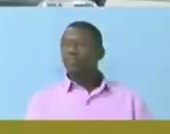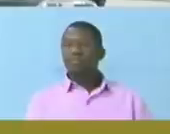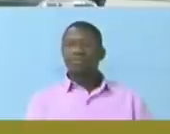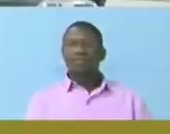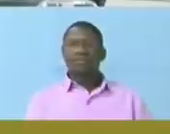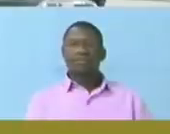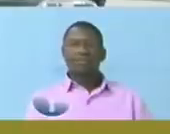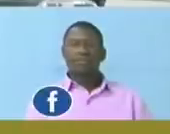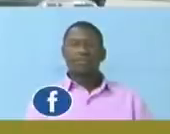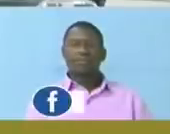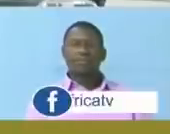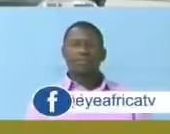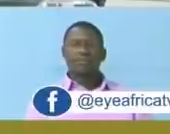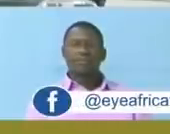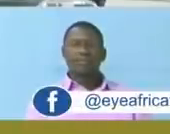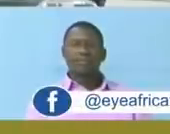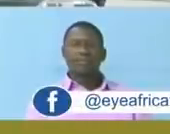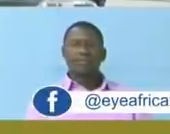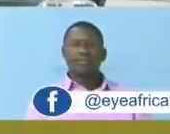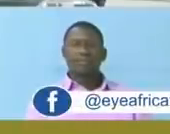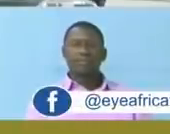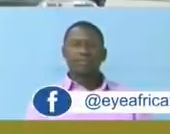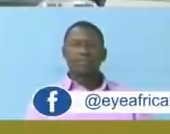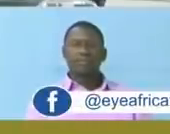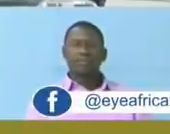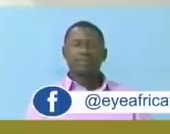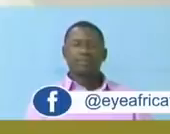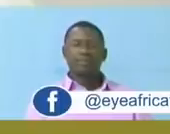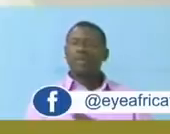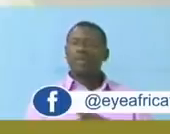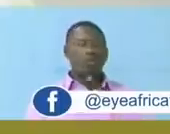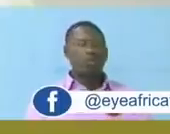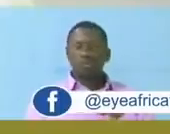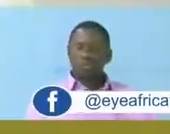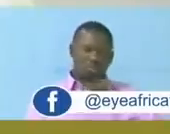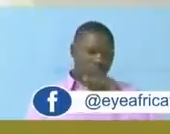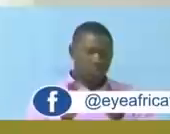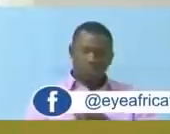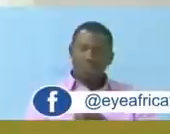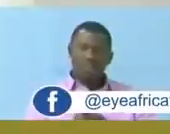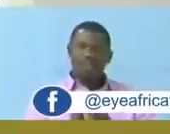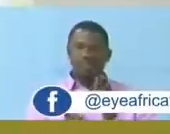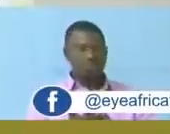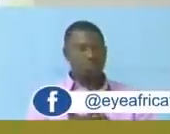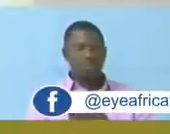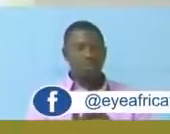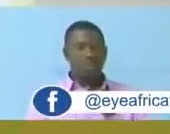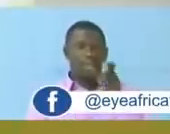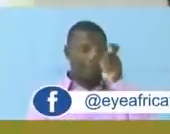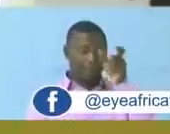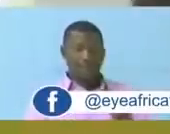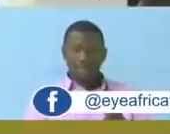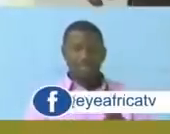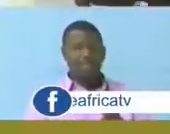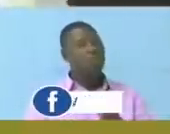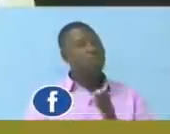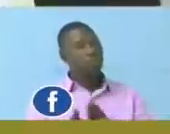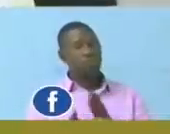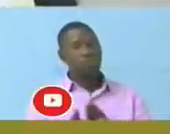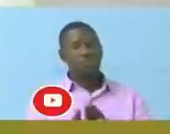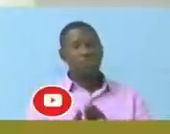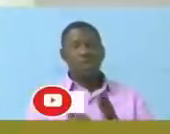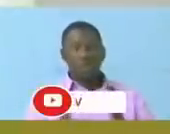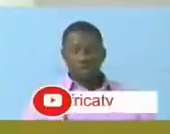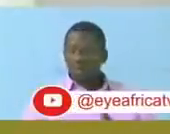That does not change the fact that the person's rights were violated. Kaninga biyonya wanya umani kuoni falinde. The moment you